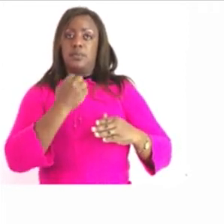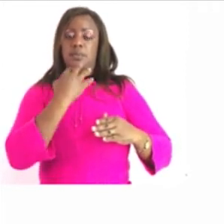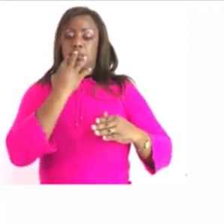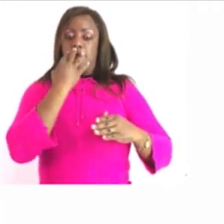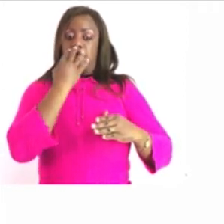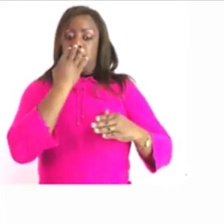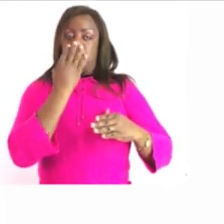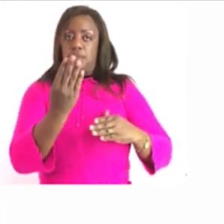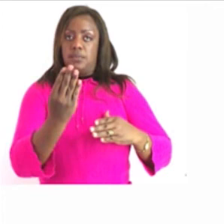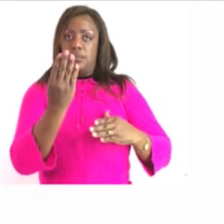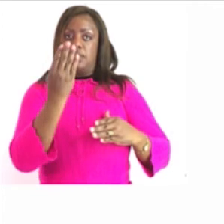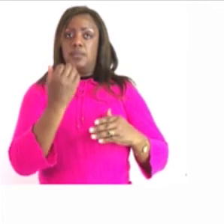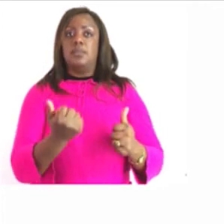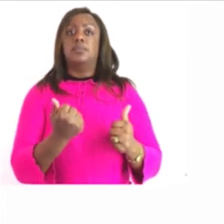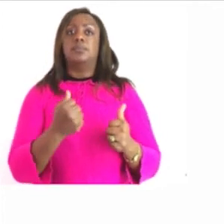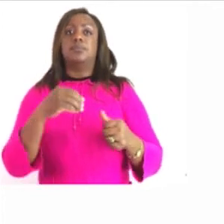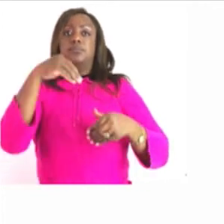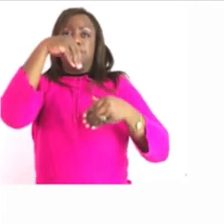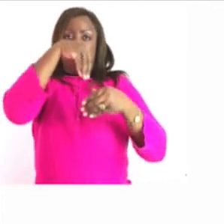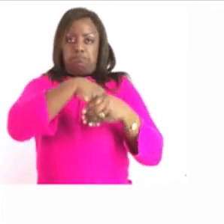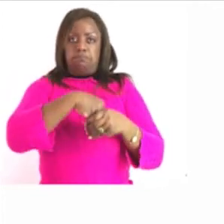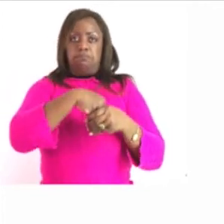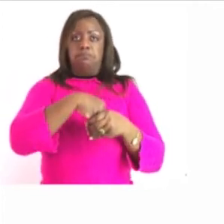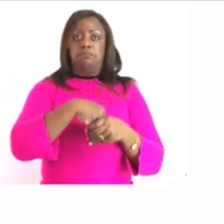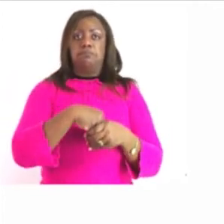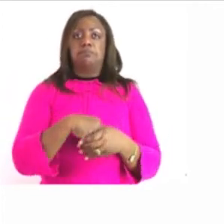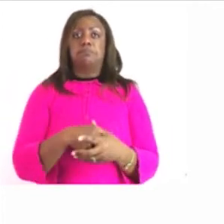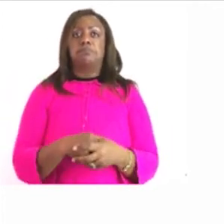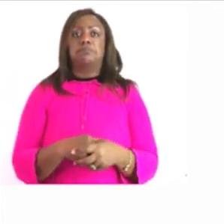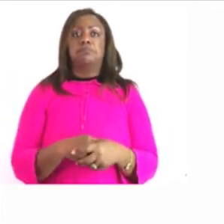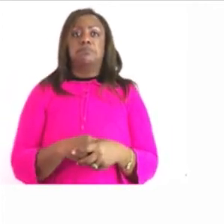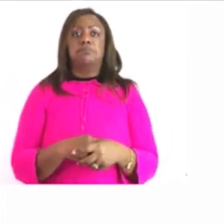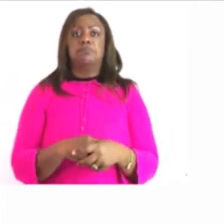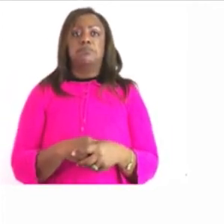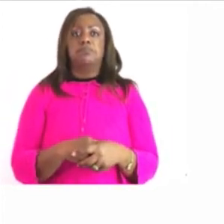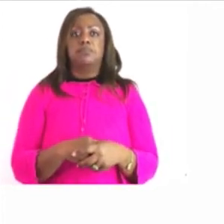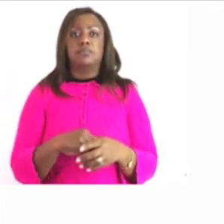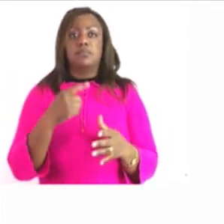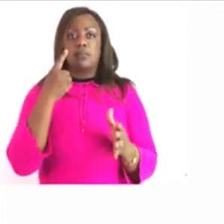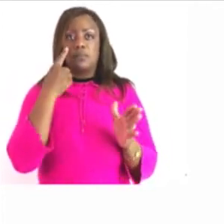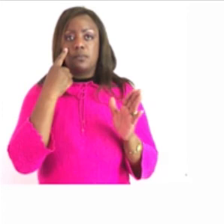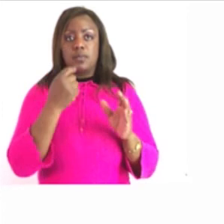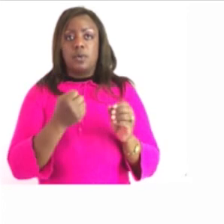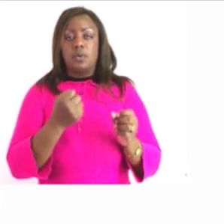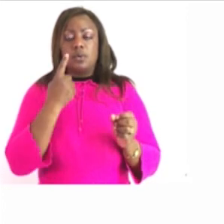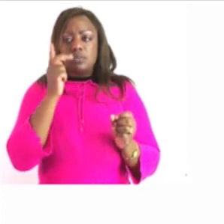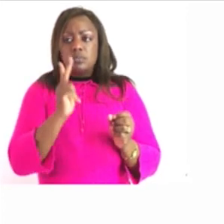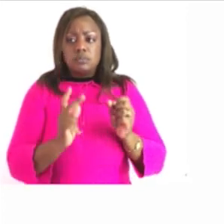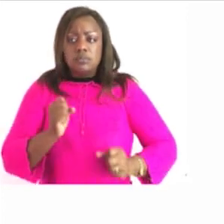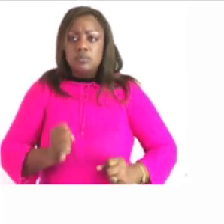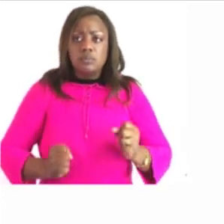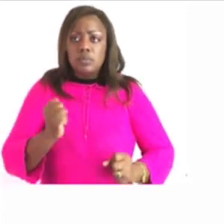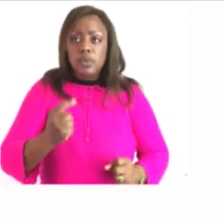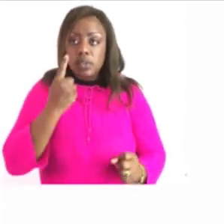sure that there's enough air into our body. So that's why if you have seen somebody who has been running or doing some